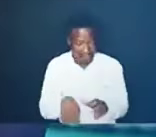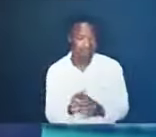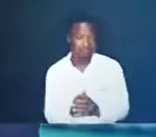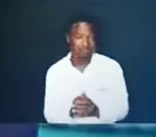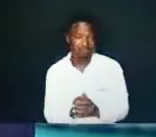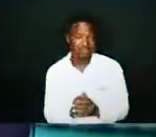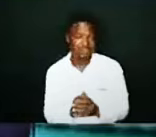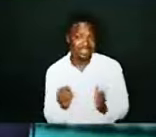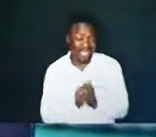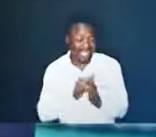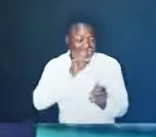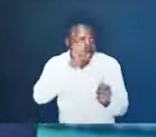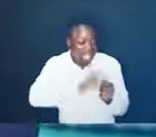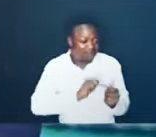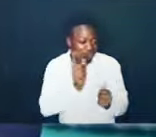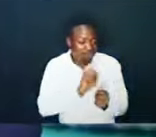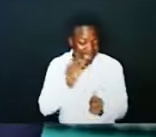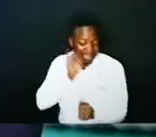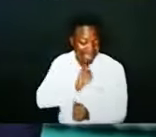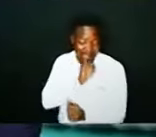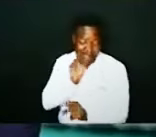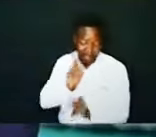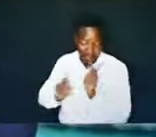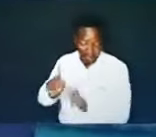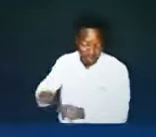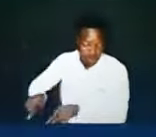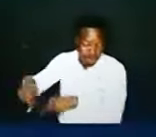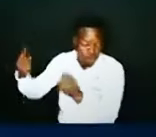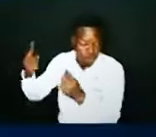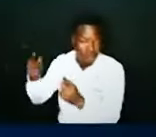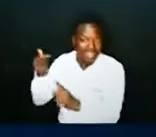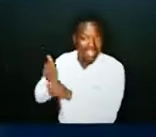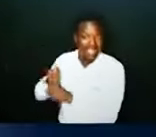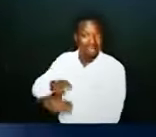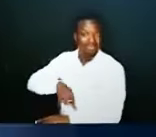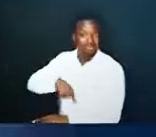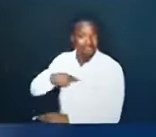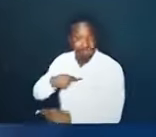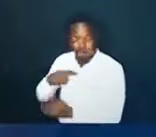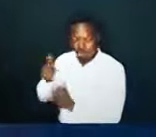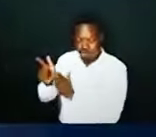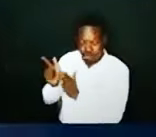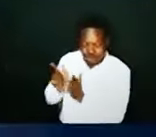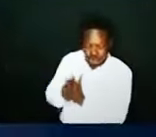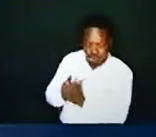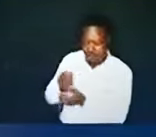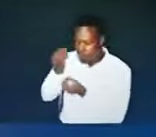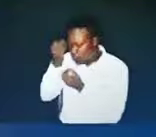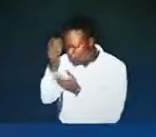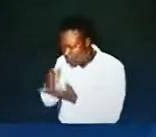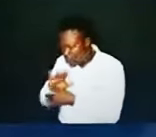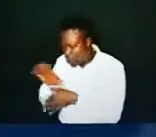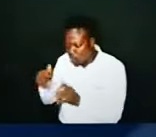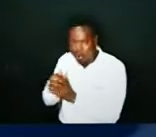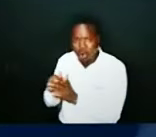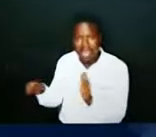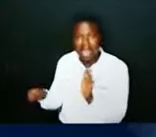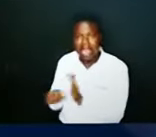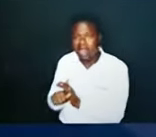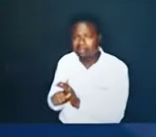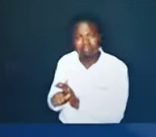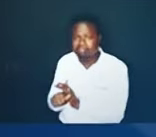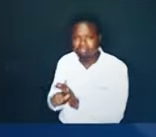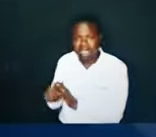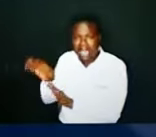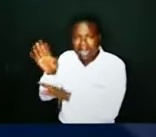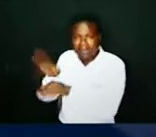That wherever they went, they carried with them the ideals of their religion. They carried with